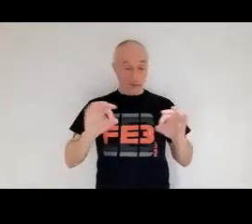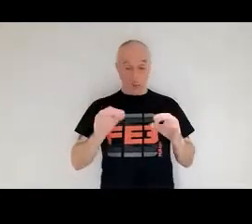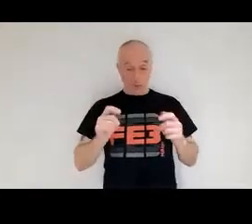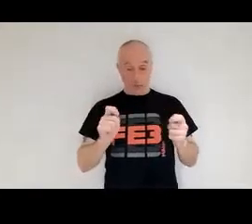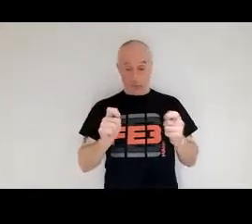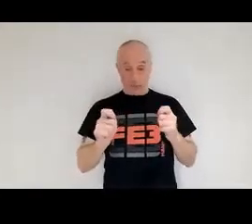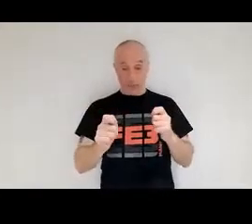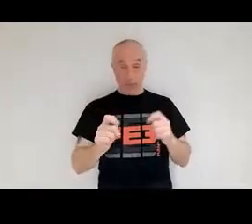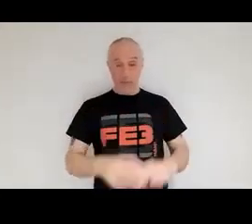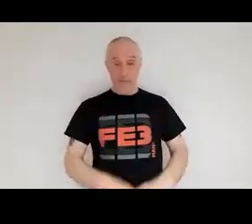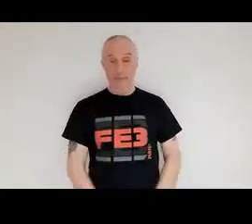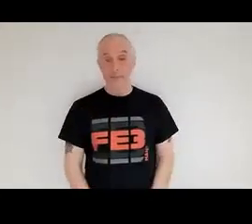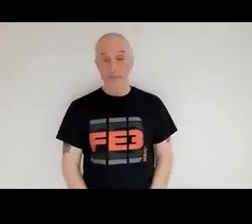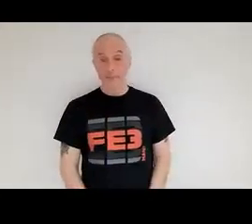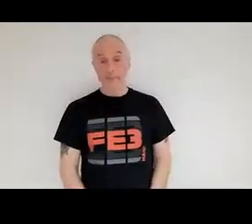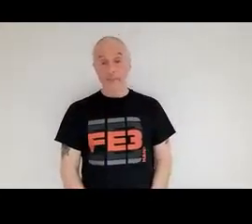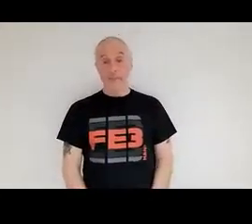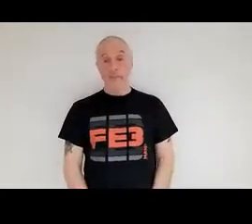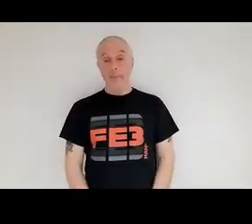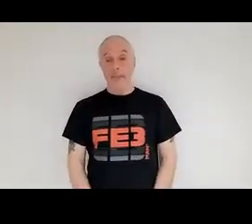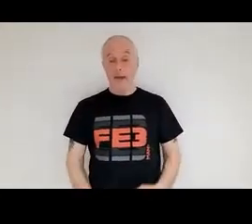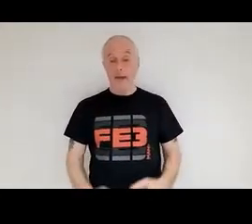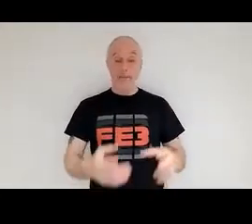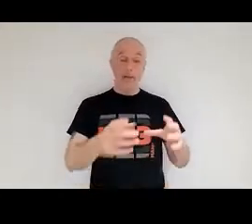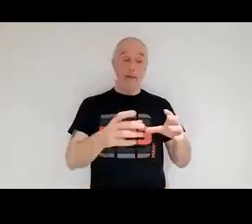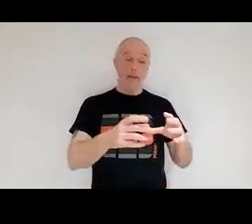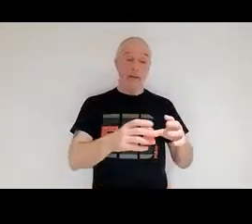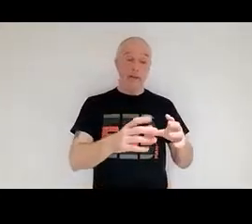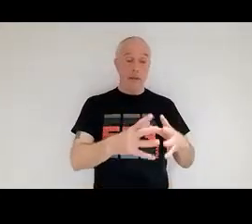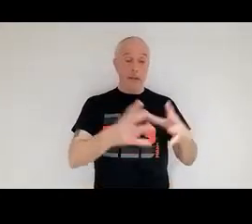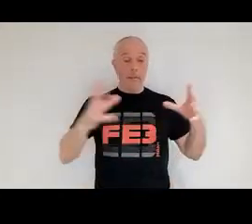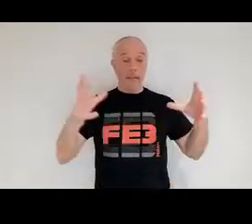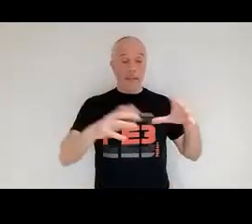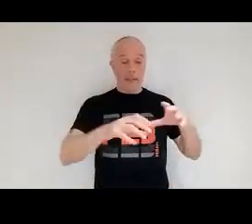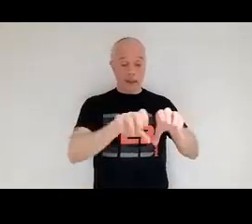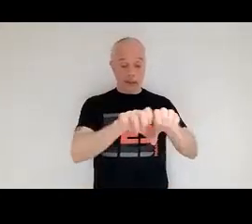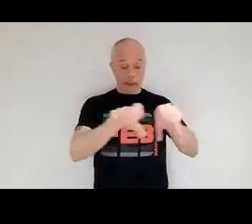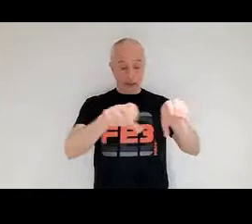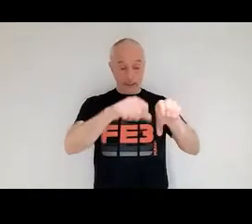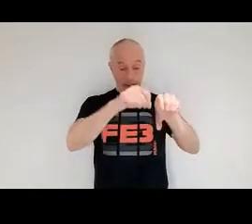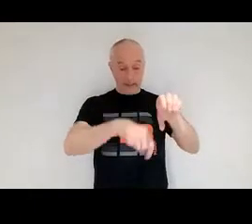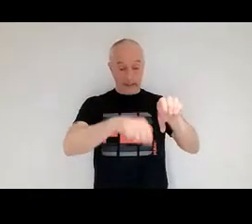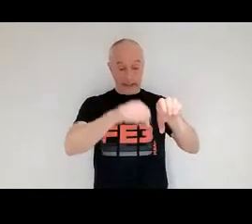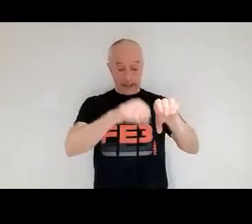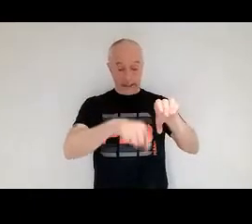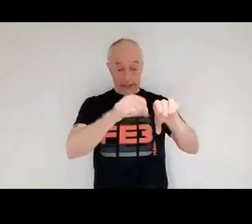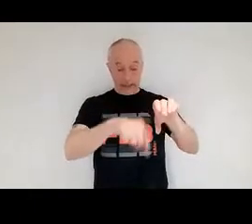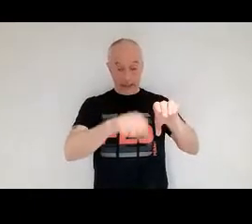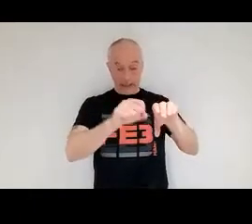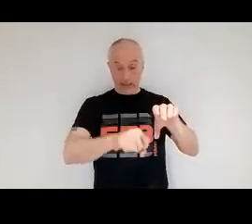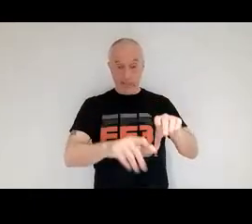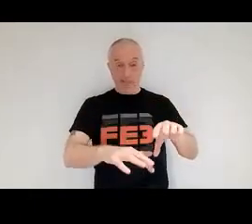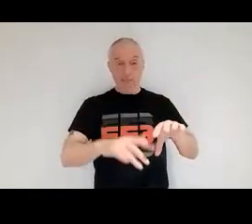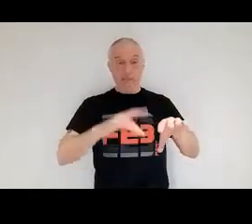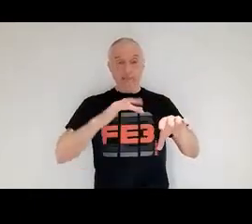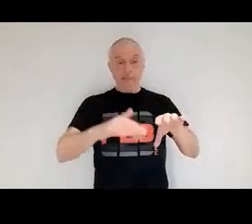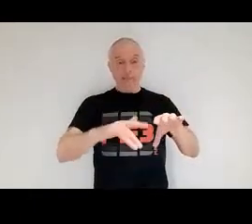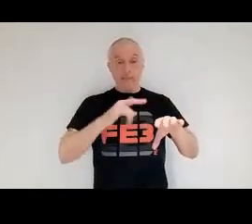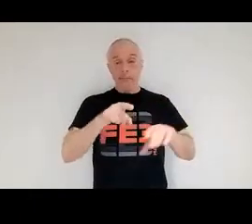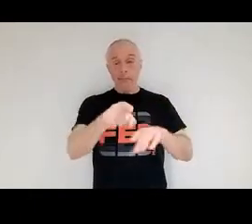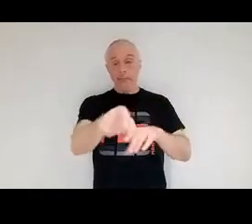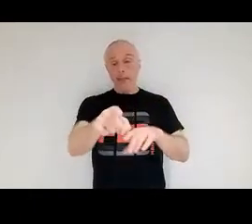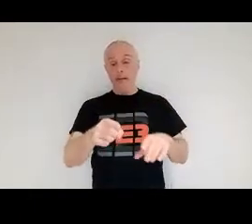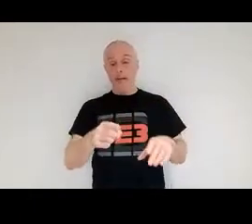if you have a large leak, so a turbine leak, you are a density-driven flow dynamic, or